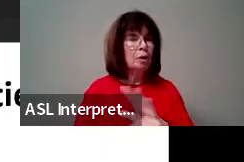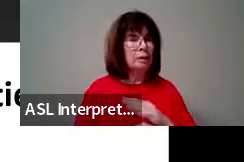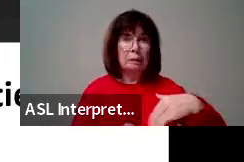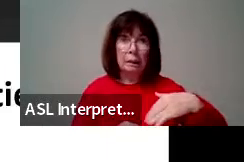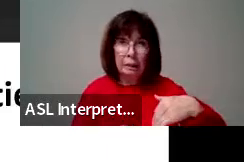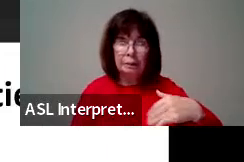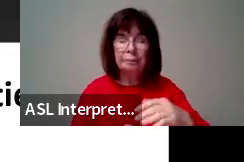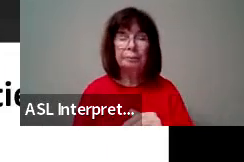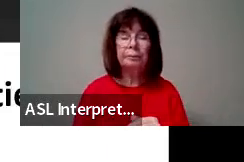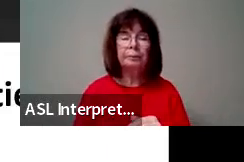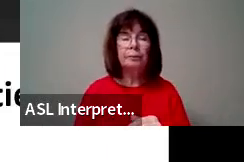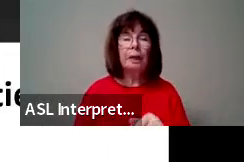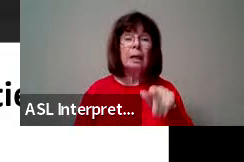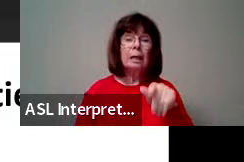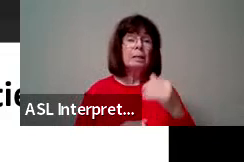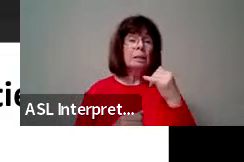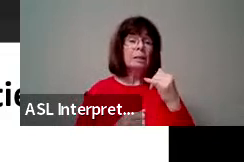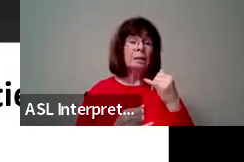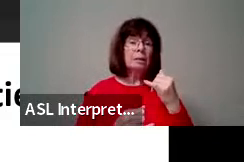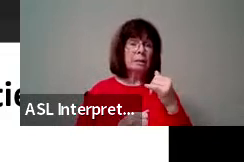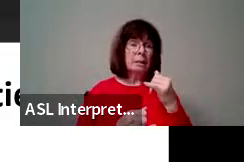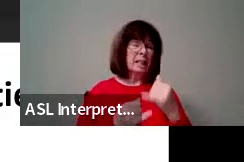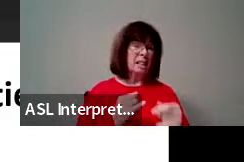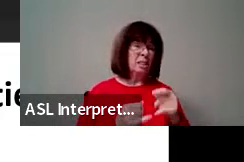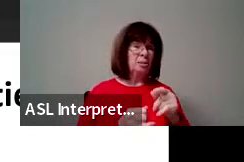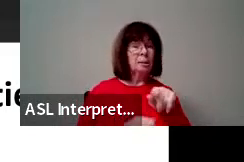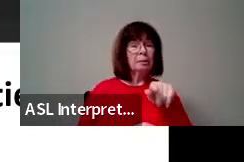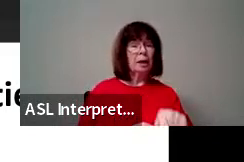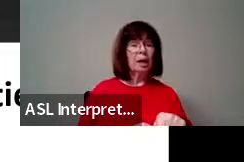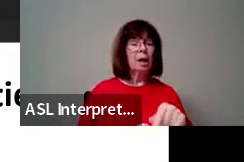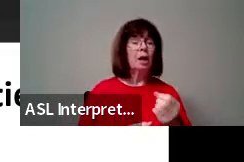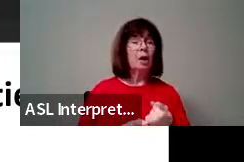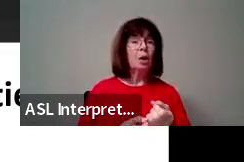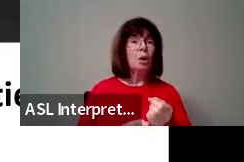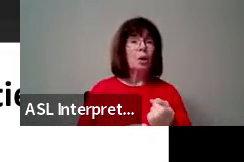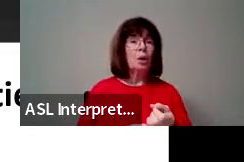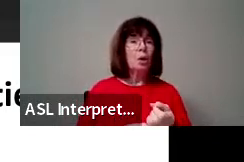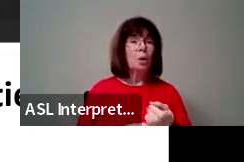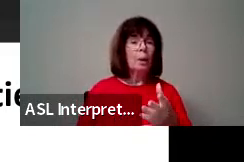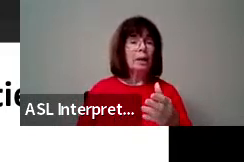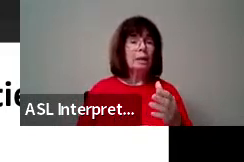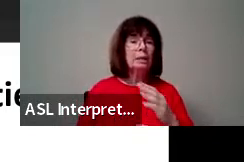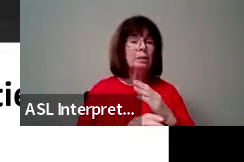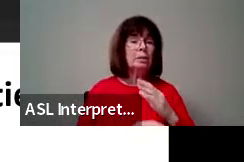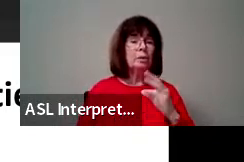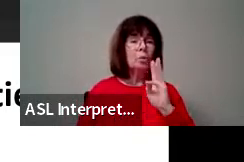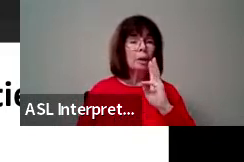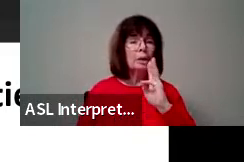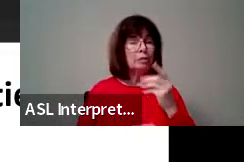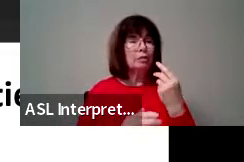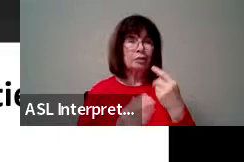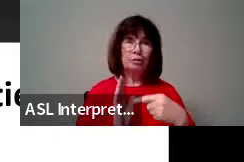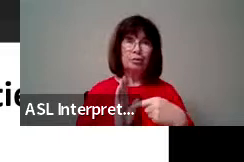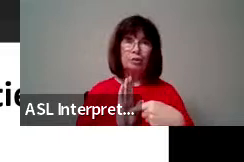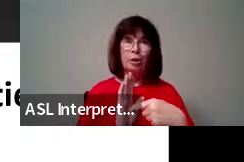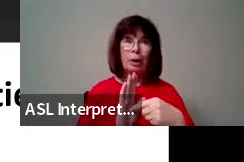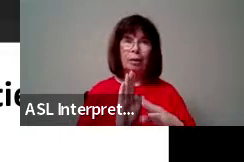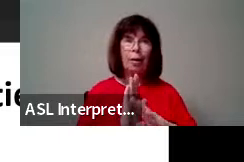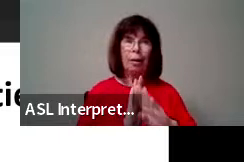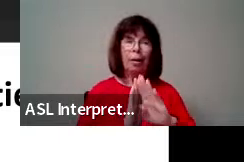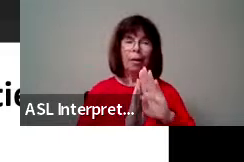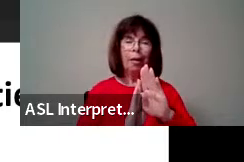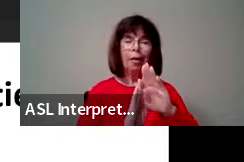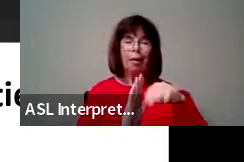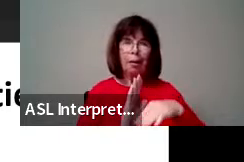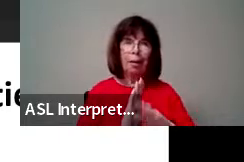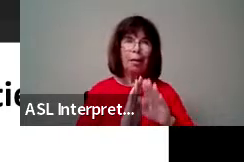And lastly, our wastewater data is really showing a similar type of pattern with pretty substantial increases through